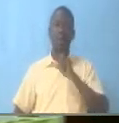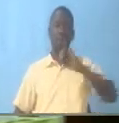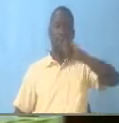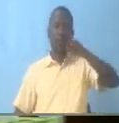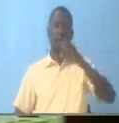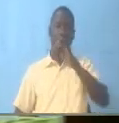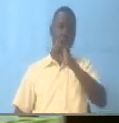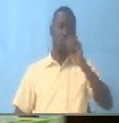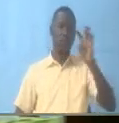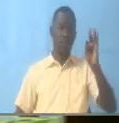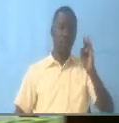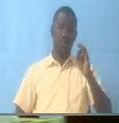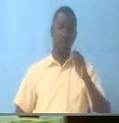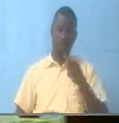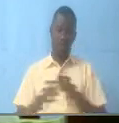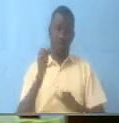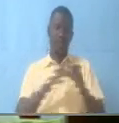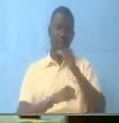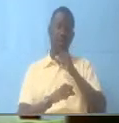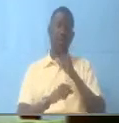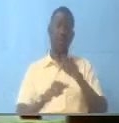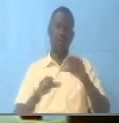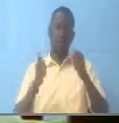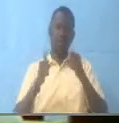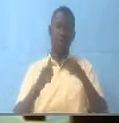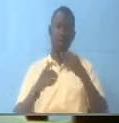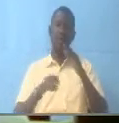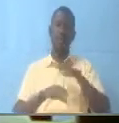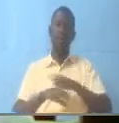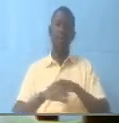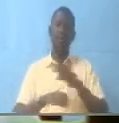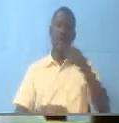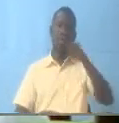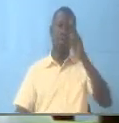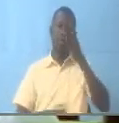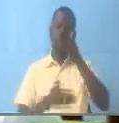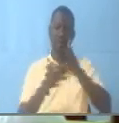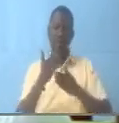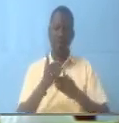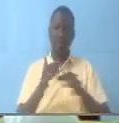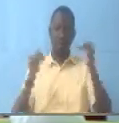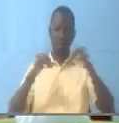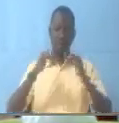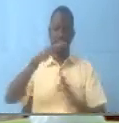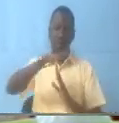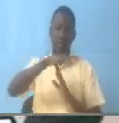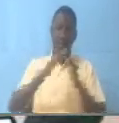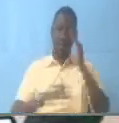resume at 12:30. Meeting is adjourned. Thank you.